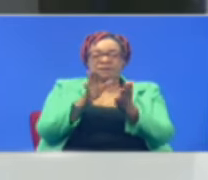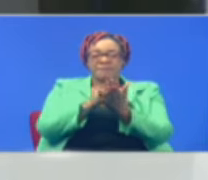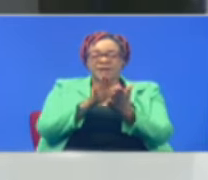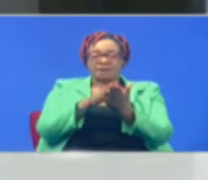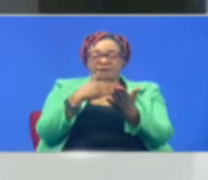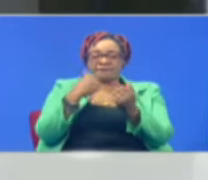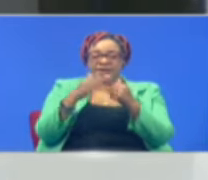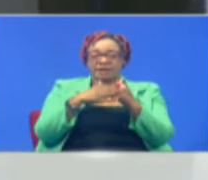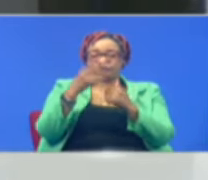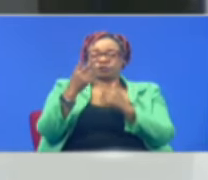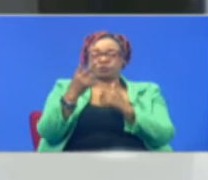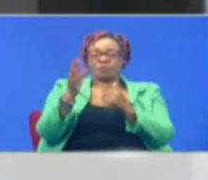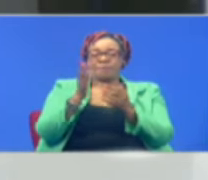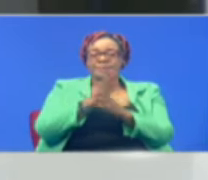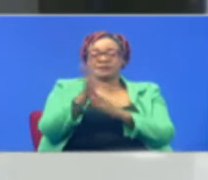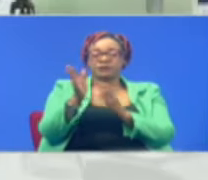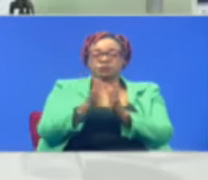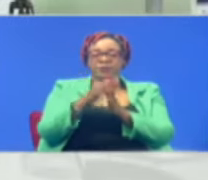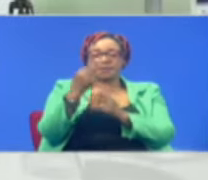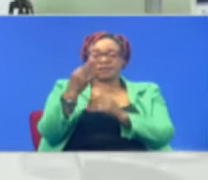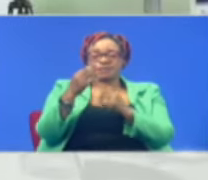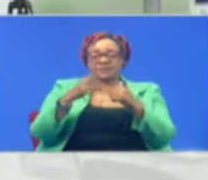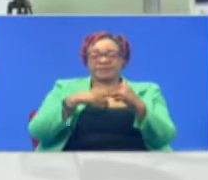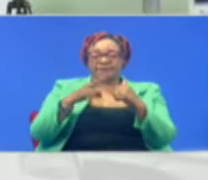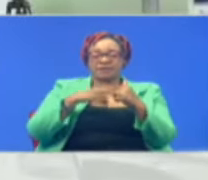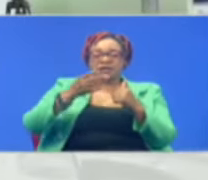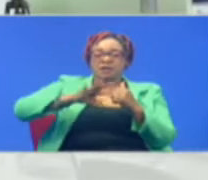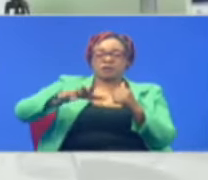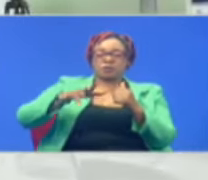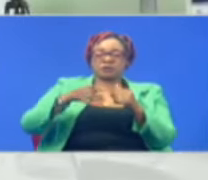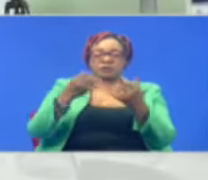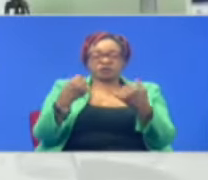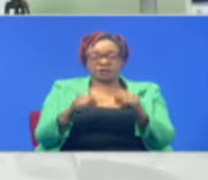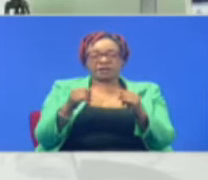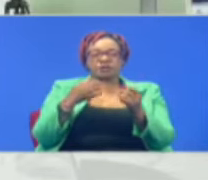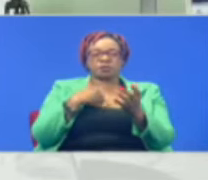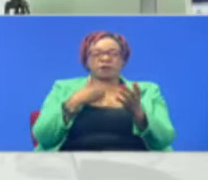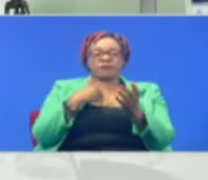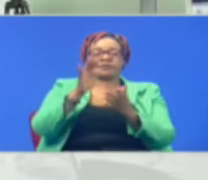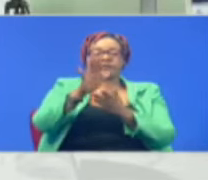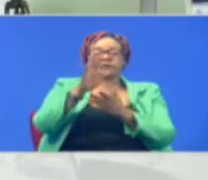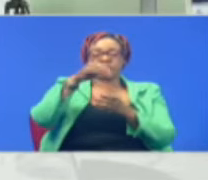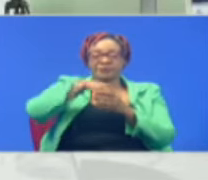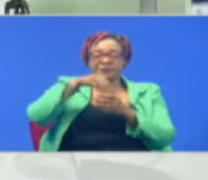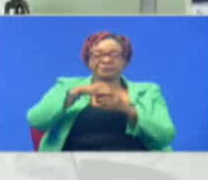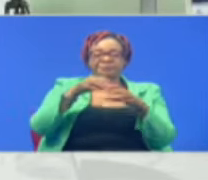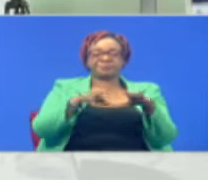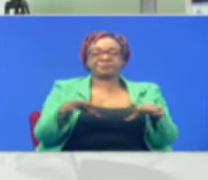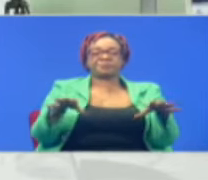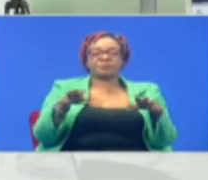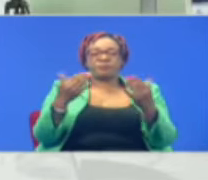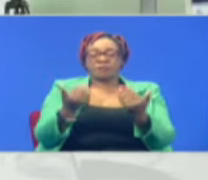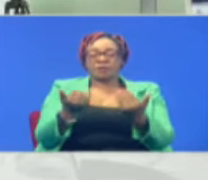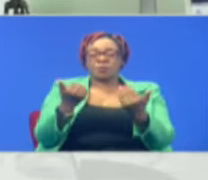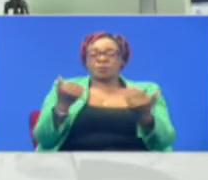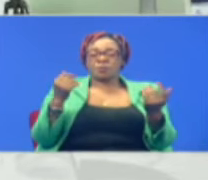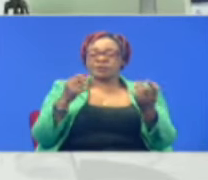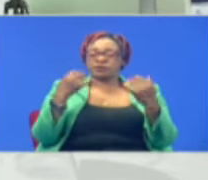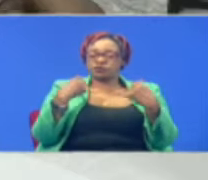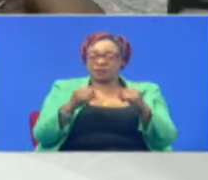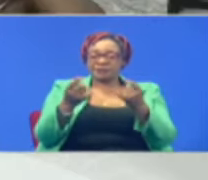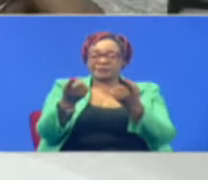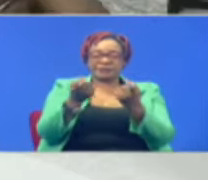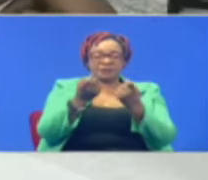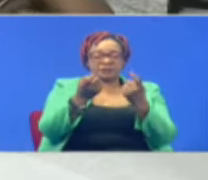92 branches across 37 counties as it looks to cement its footprint within the market. The bank is now looking to tap into the vibrant